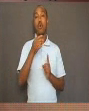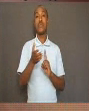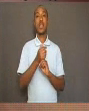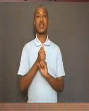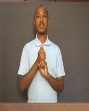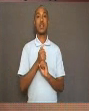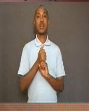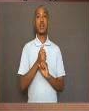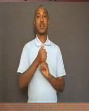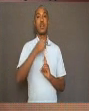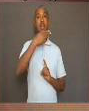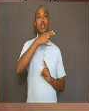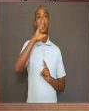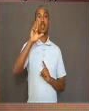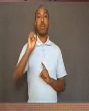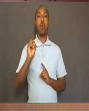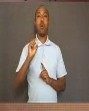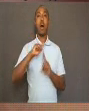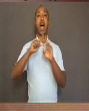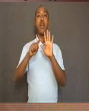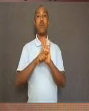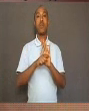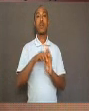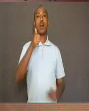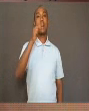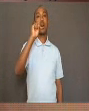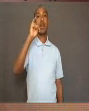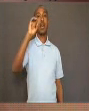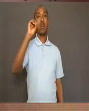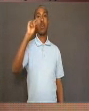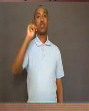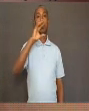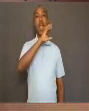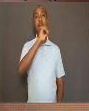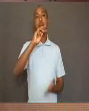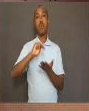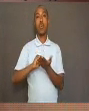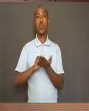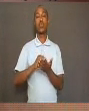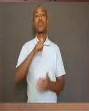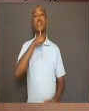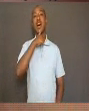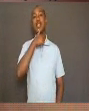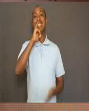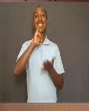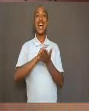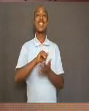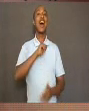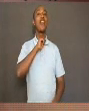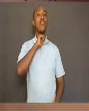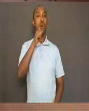contain hydronium ions, anions, and molecules of the acid that are